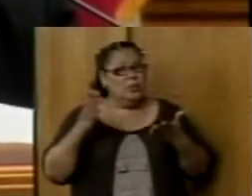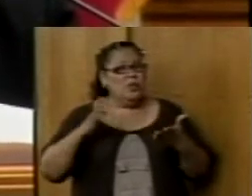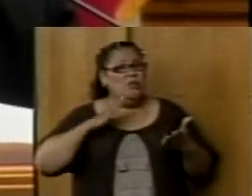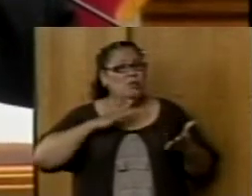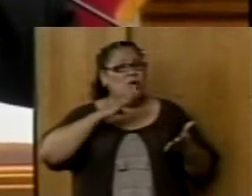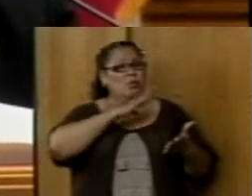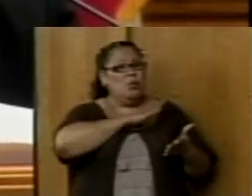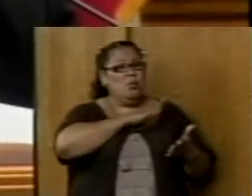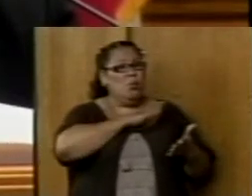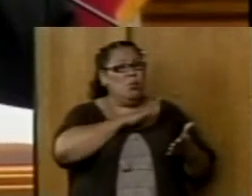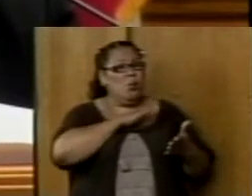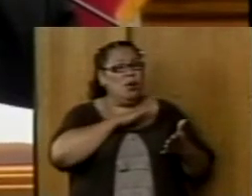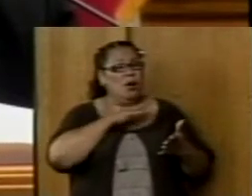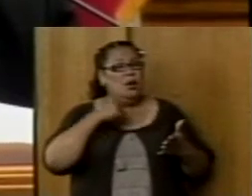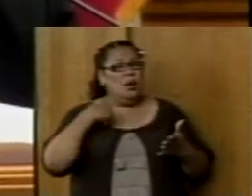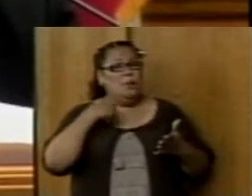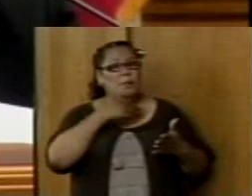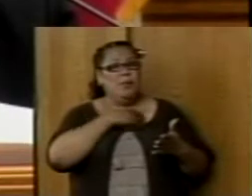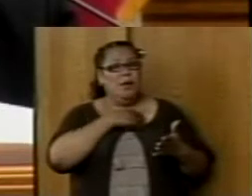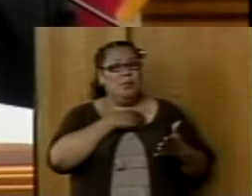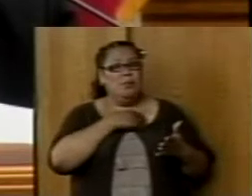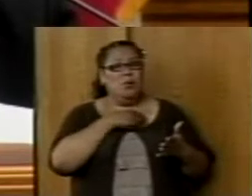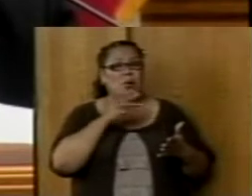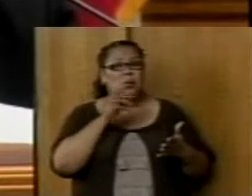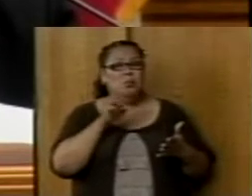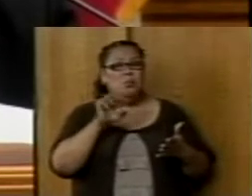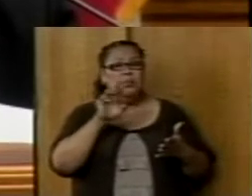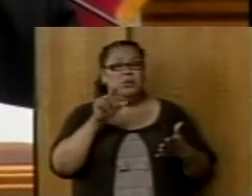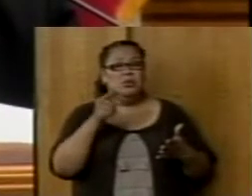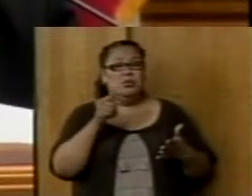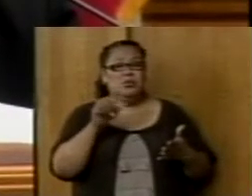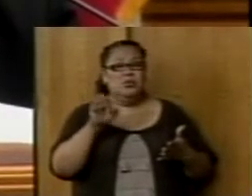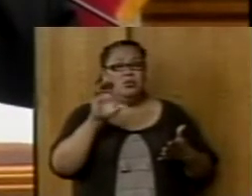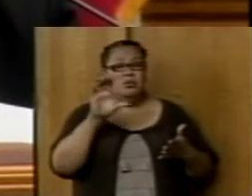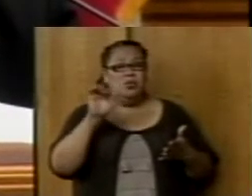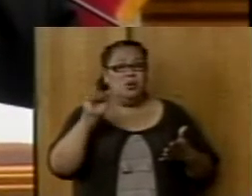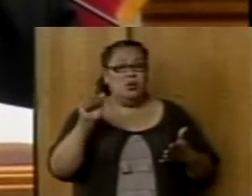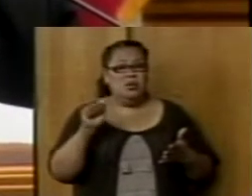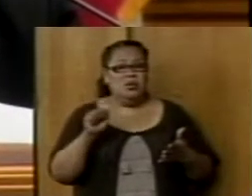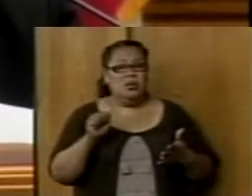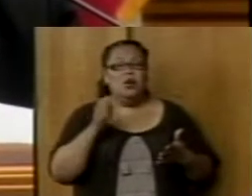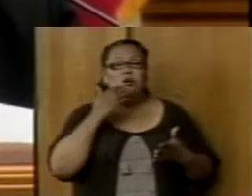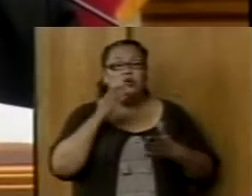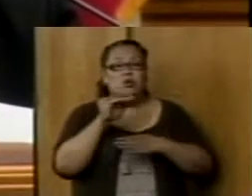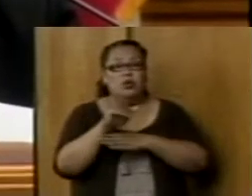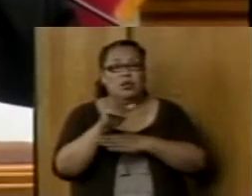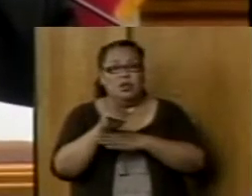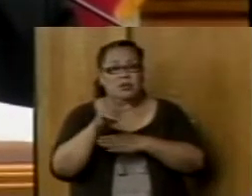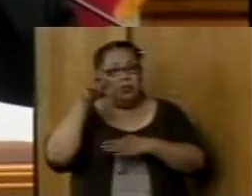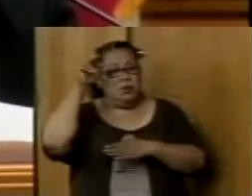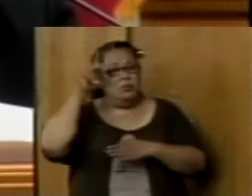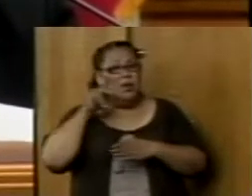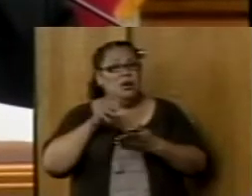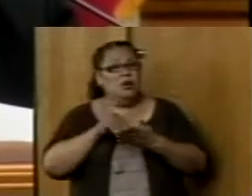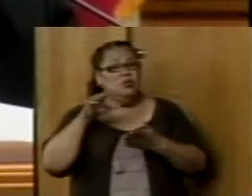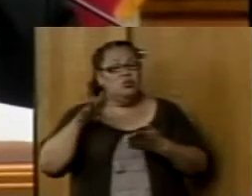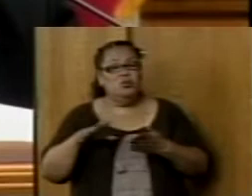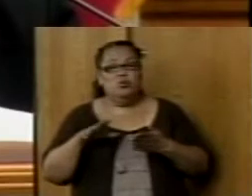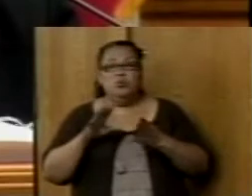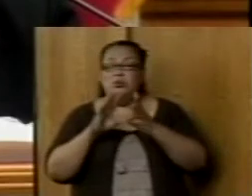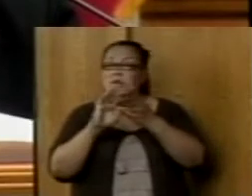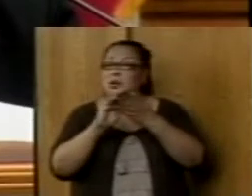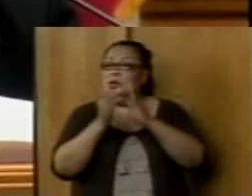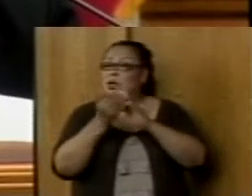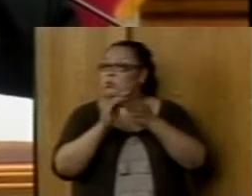board member that's not here at her request, Ms. Garcia. Good evening, parents, students, audience, and community. We